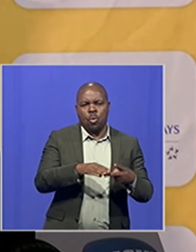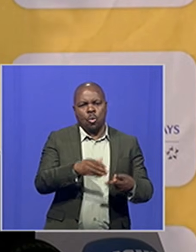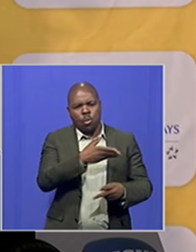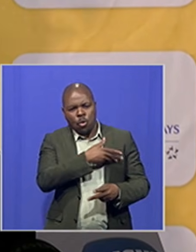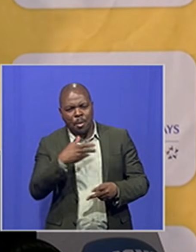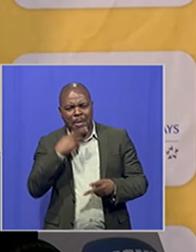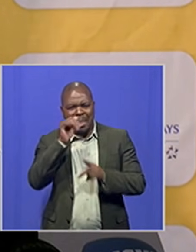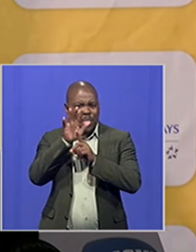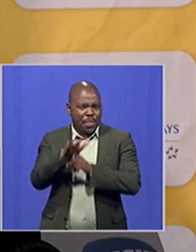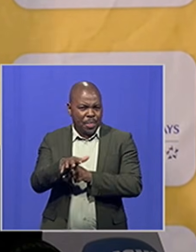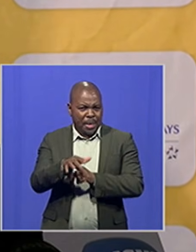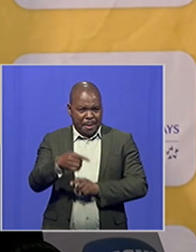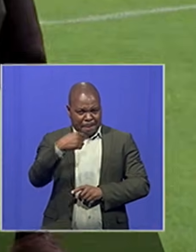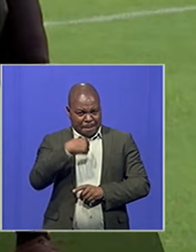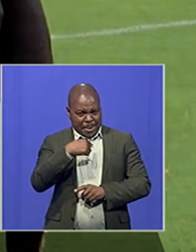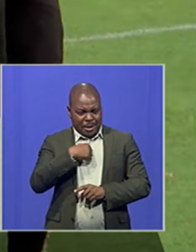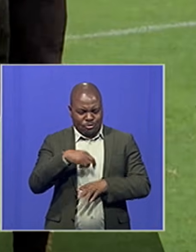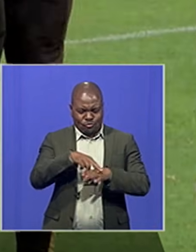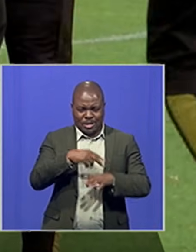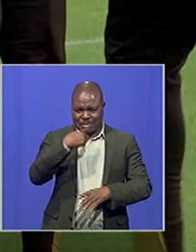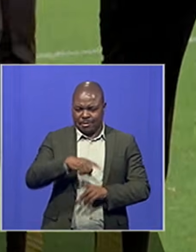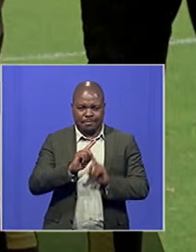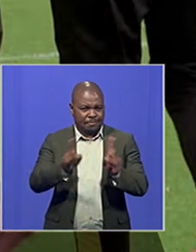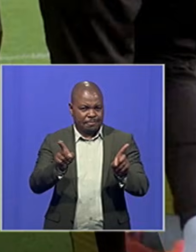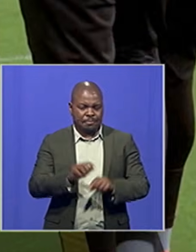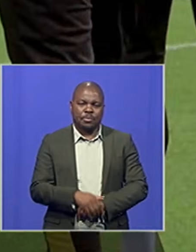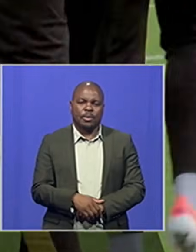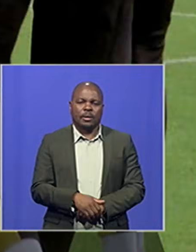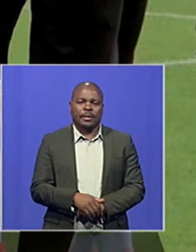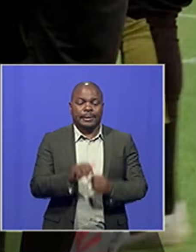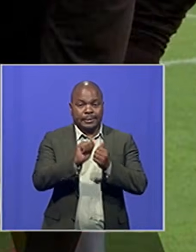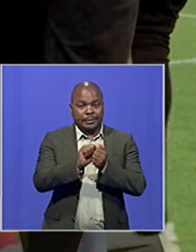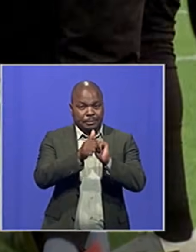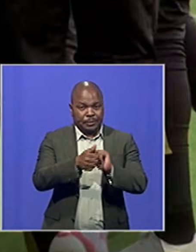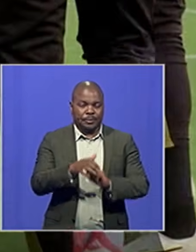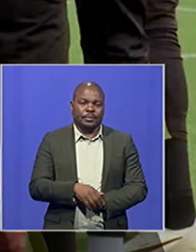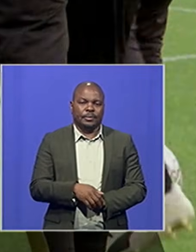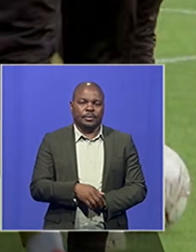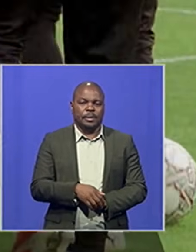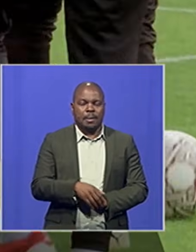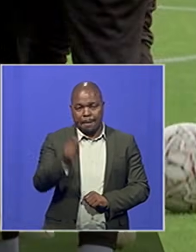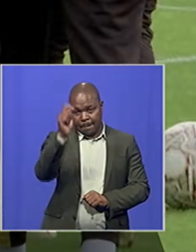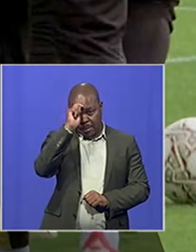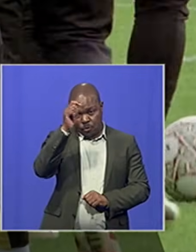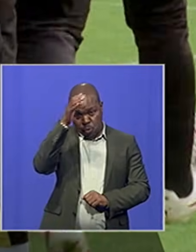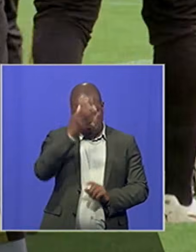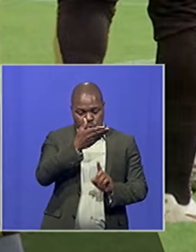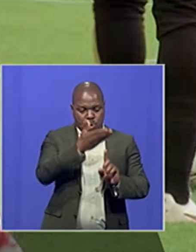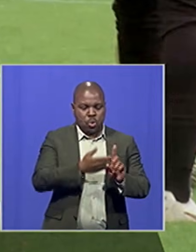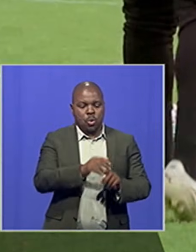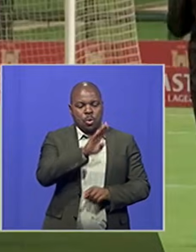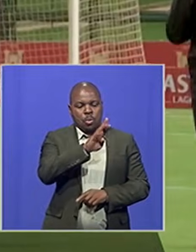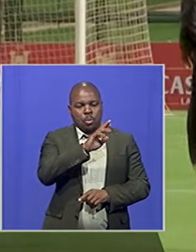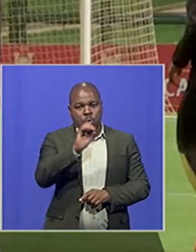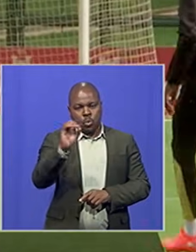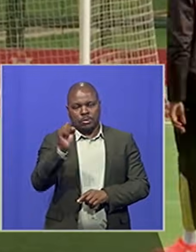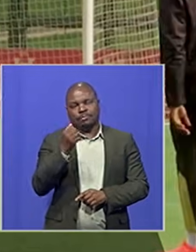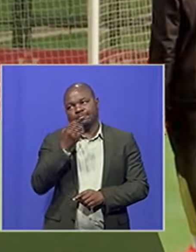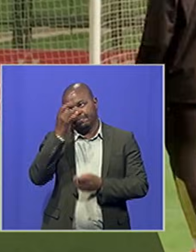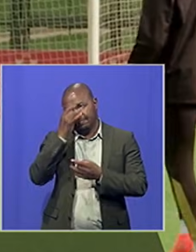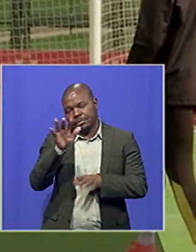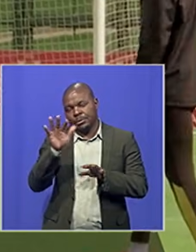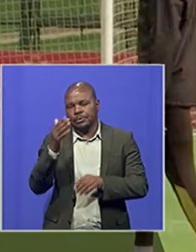racist or a sexist. Mo go tsa metshameko mokatisi wa Bafana Hugo Broos o ikopela maitshwarelo kgatlhanong